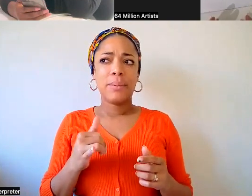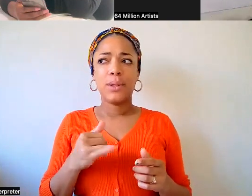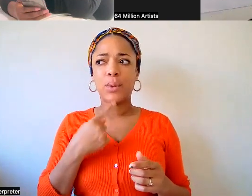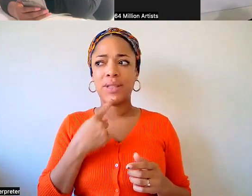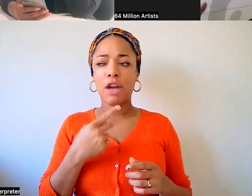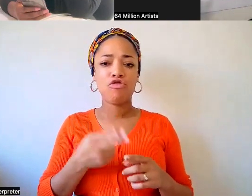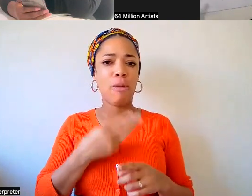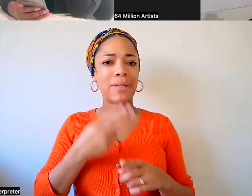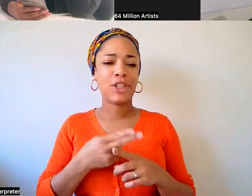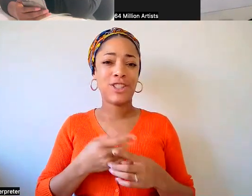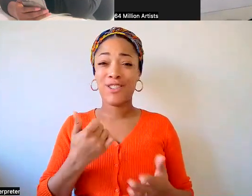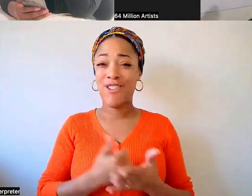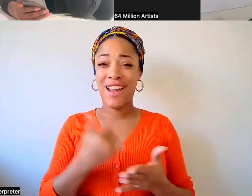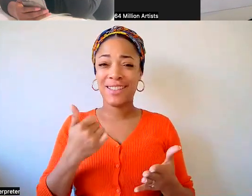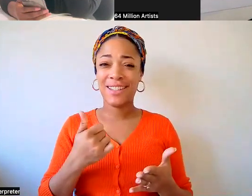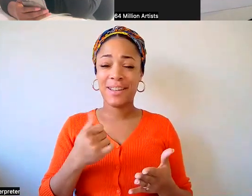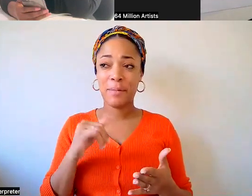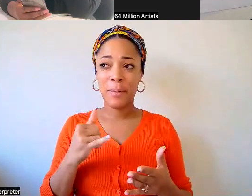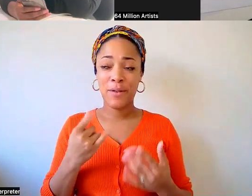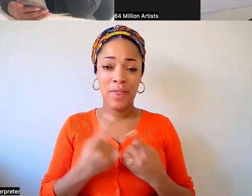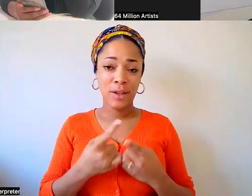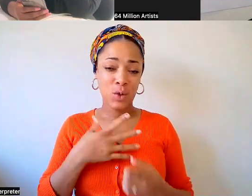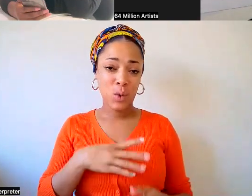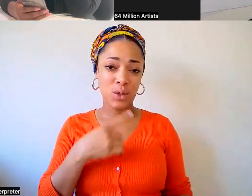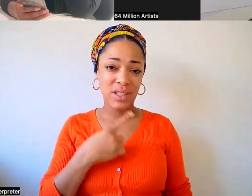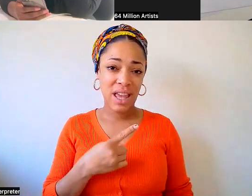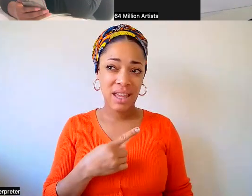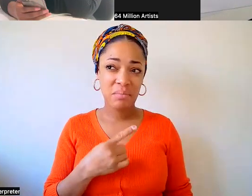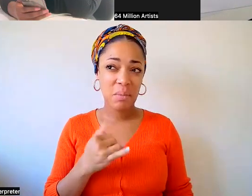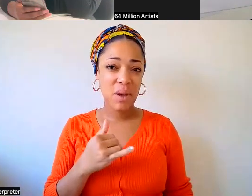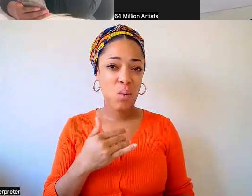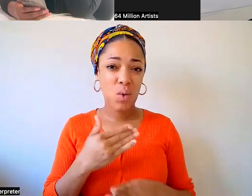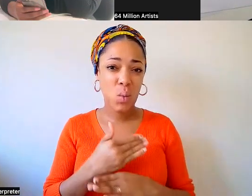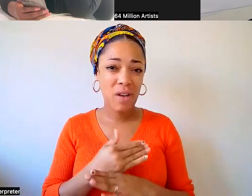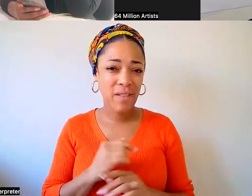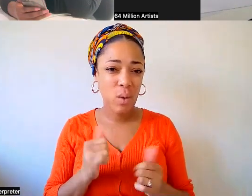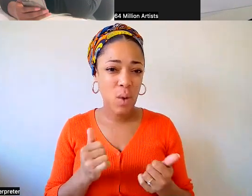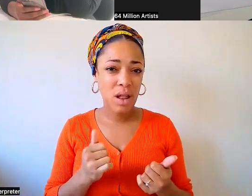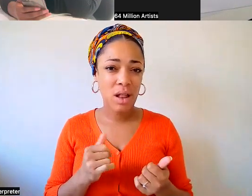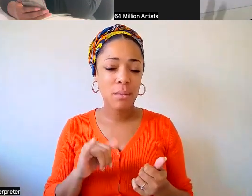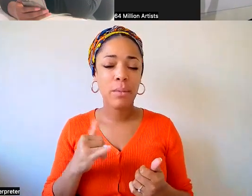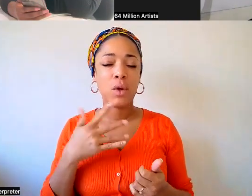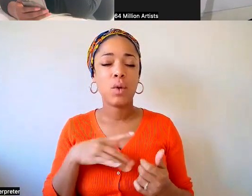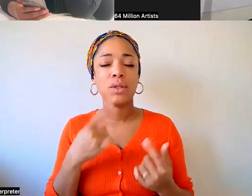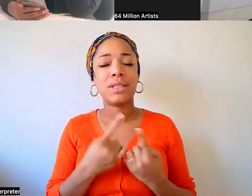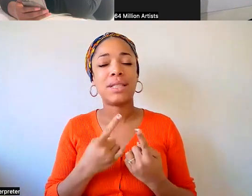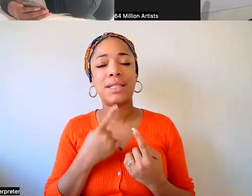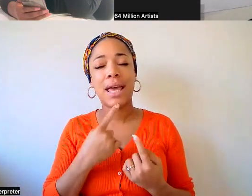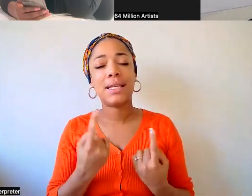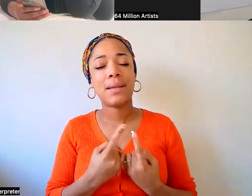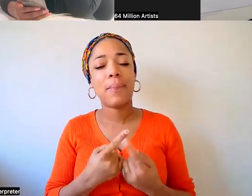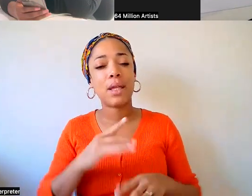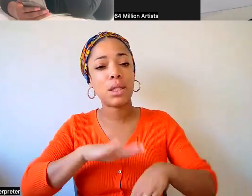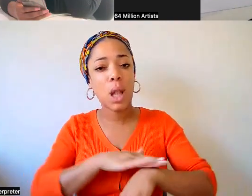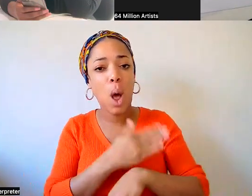but it may not be great for the thing you want to be saying. If you wanted to be saying something that was very slow, maybe. Repetition might not be the way you want to